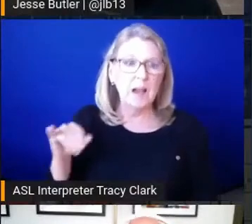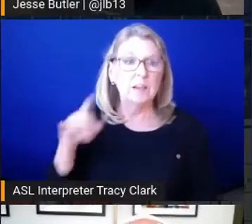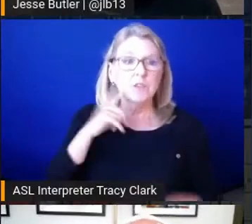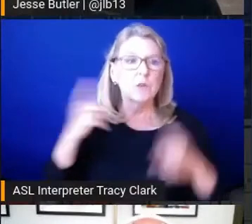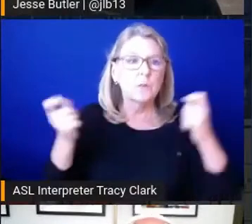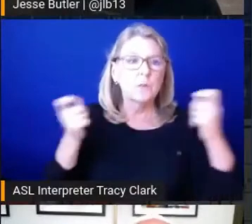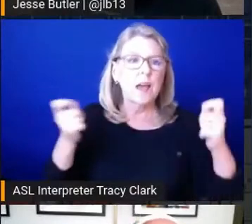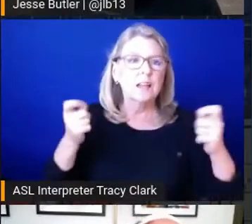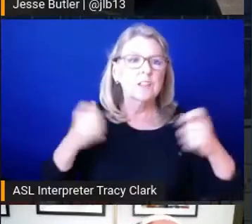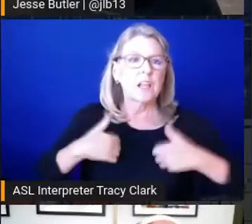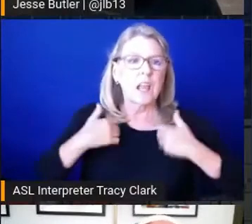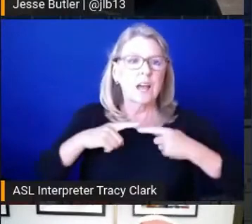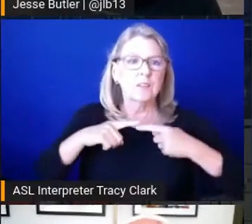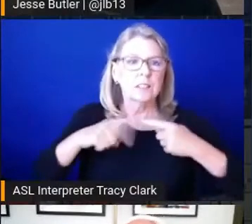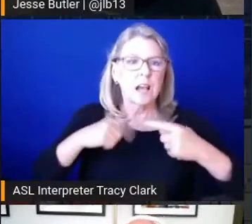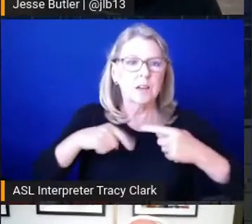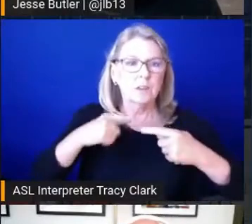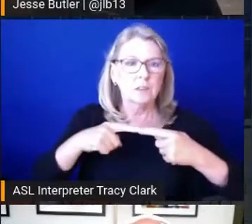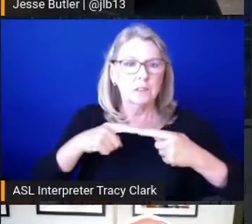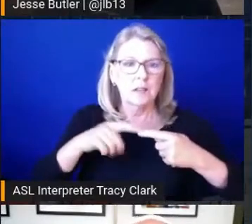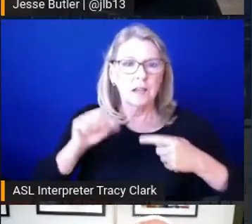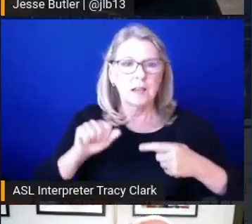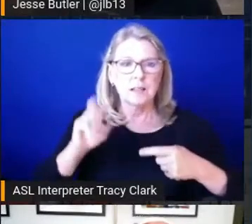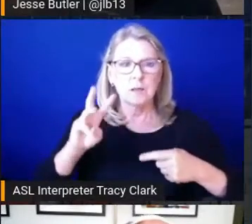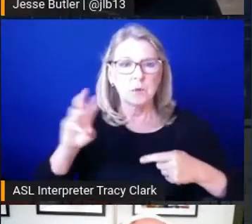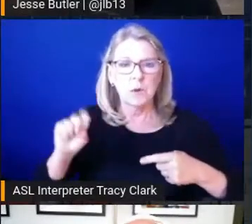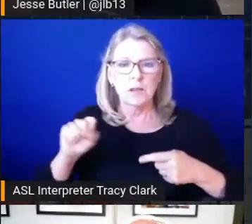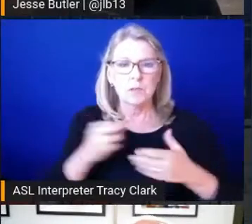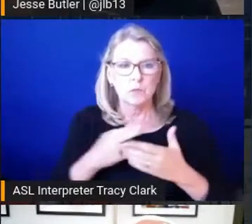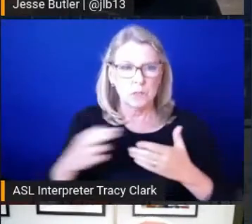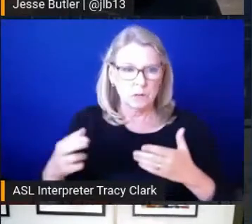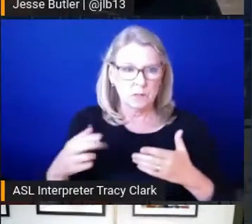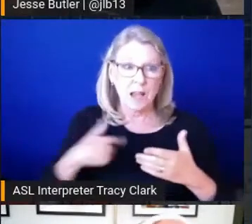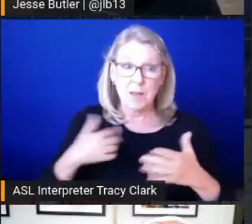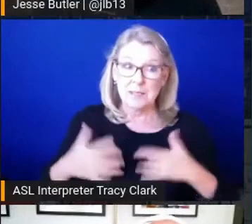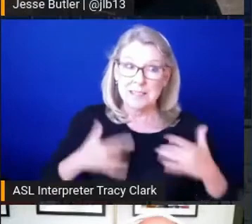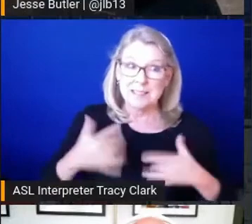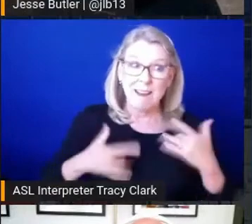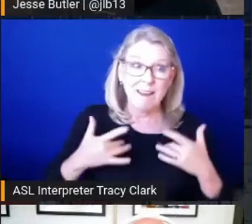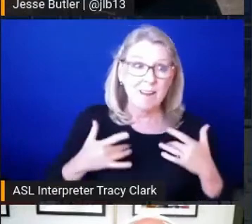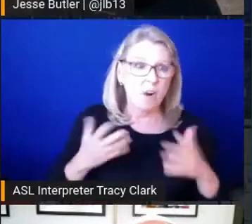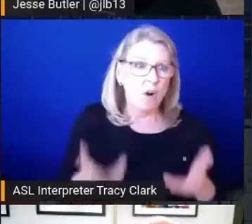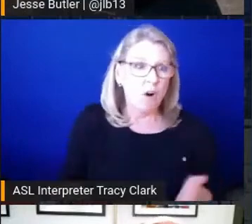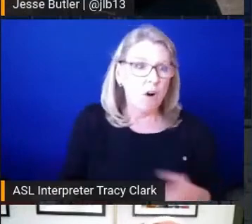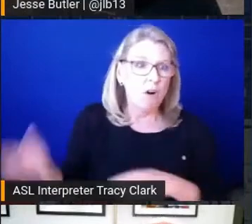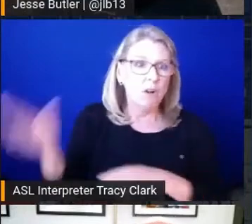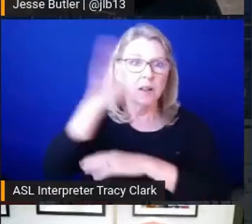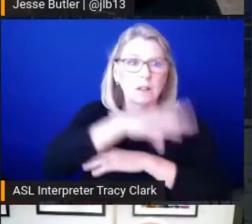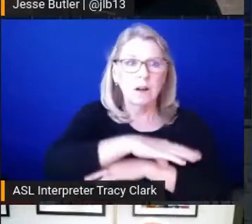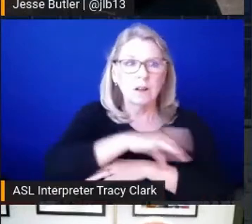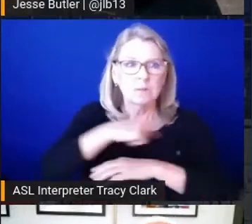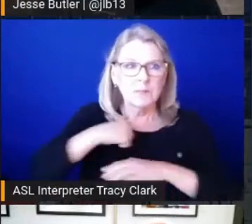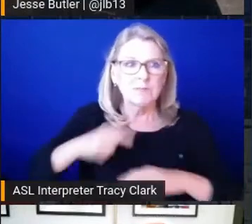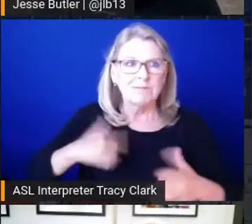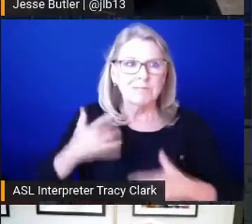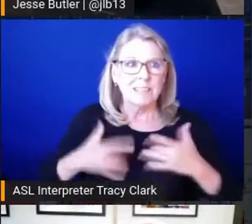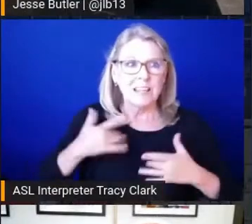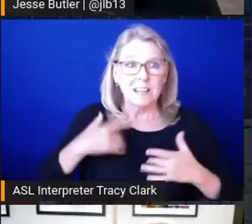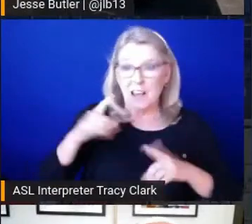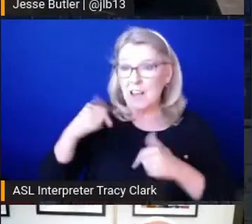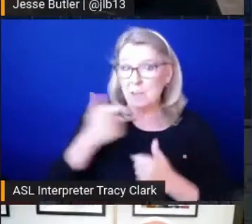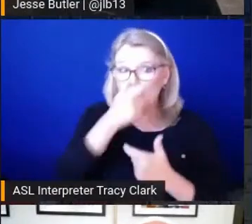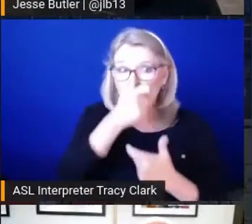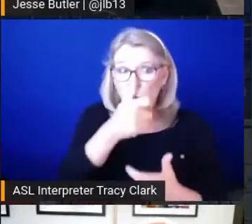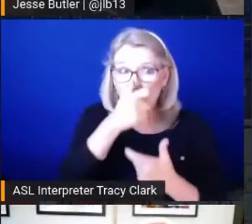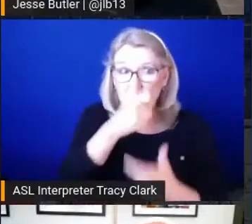I'm actually really excited about this. I've been excited all day. I've actually been watching the Twitch stream, and I'm in there